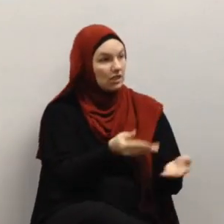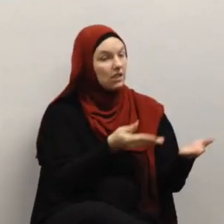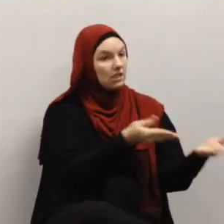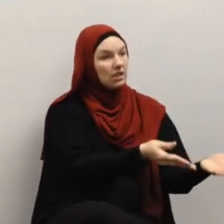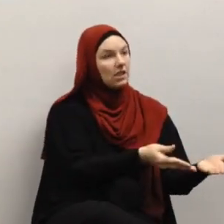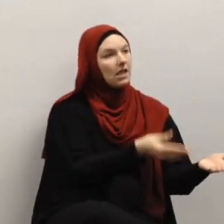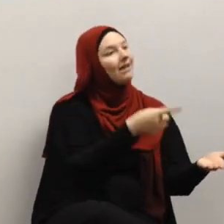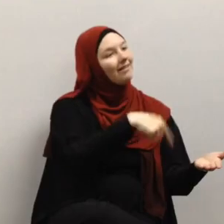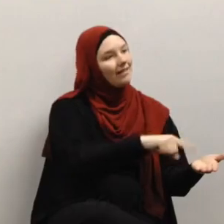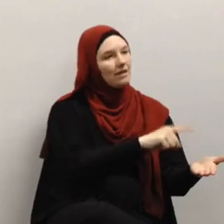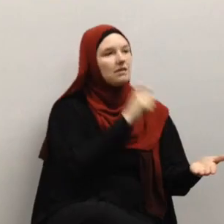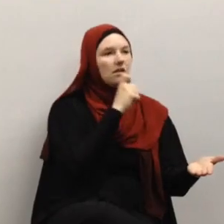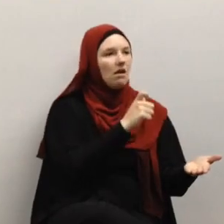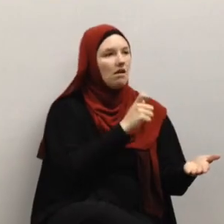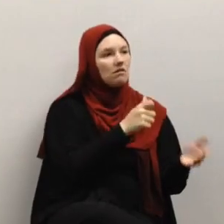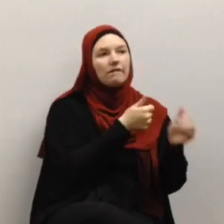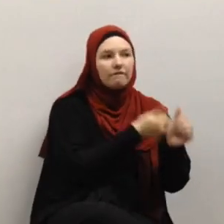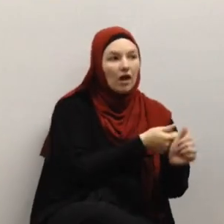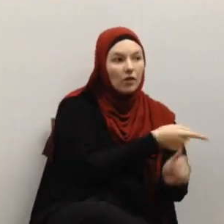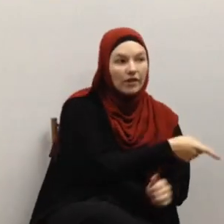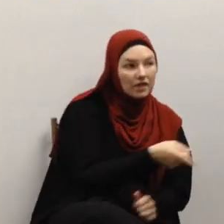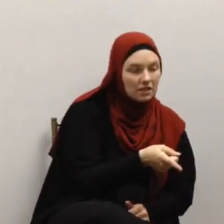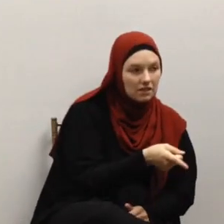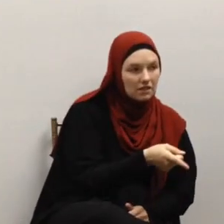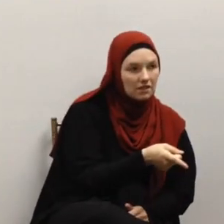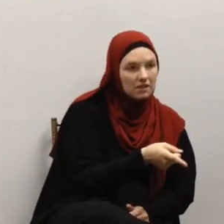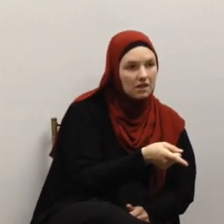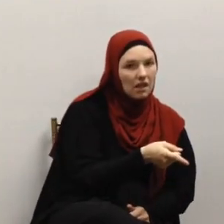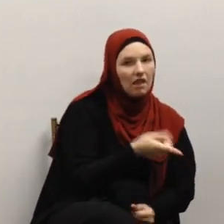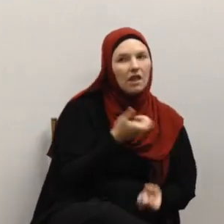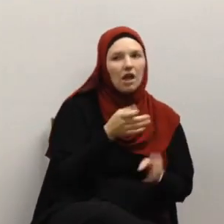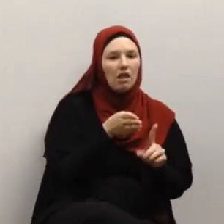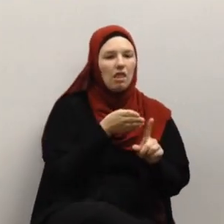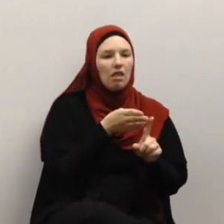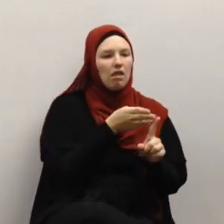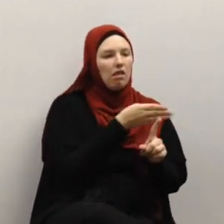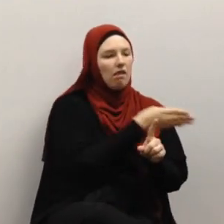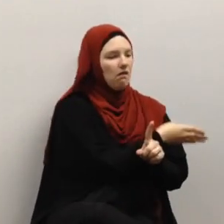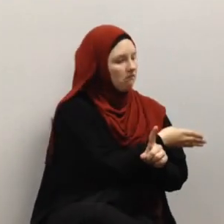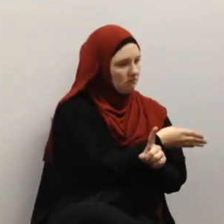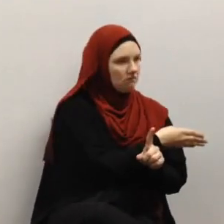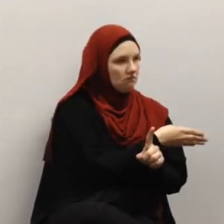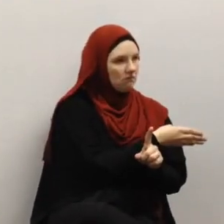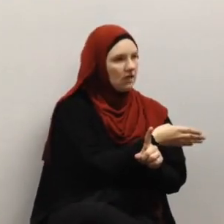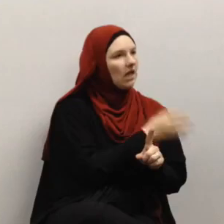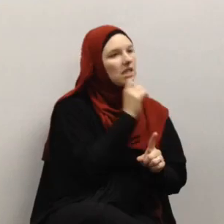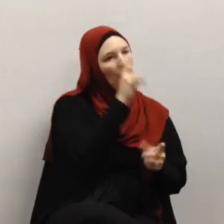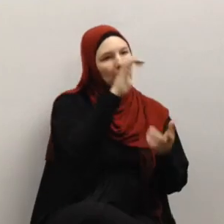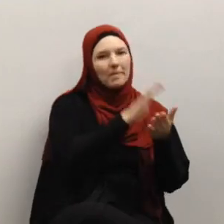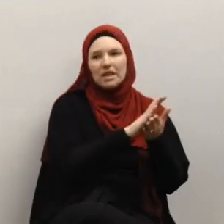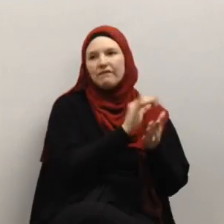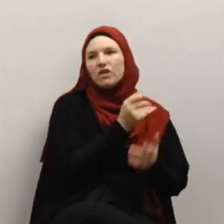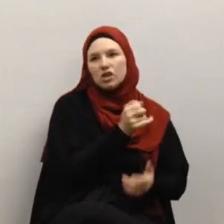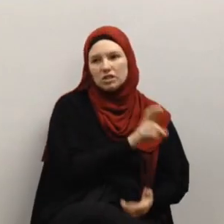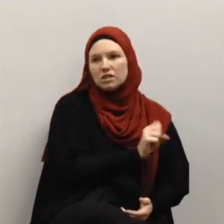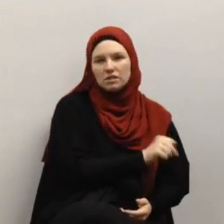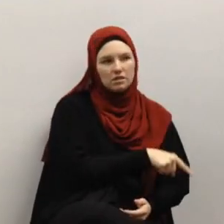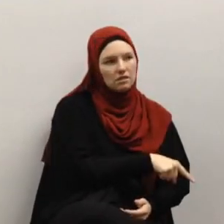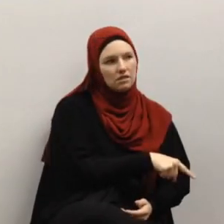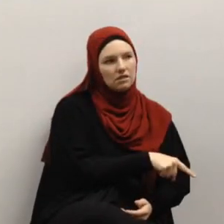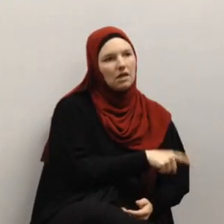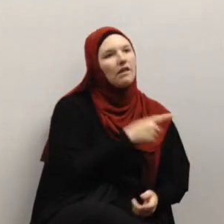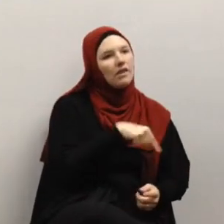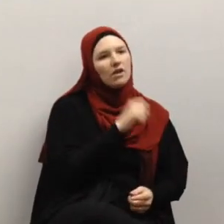ones. Those who want to steer themselves away, to stray away from the guidance of Allah, they are